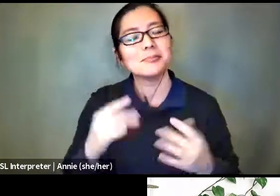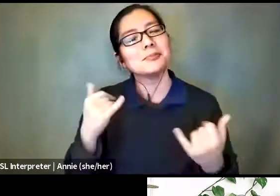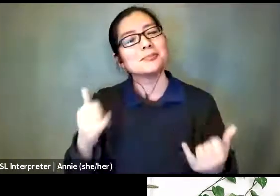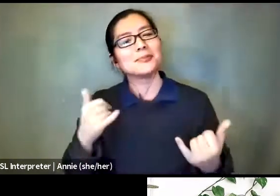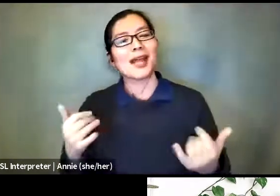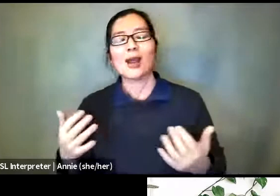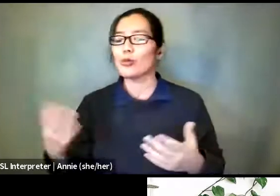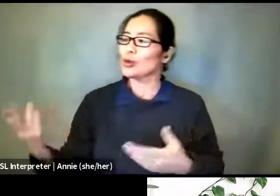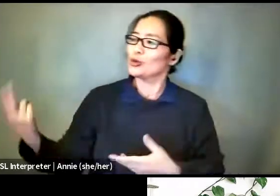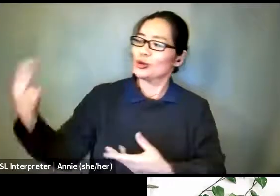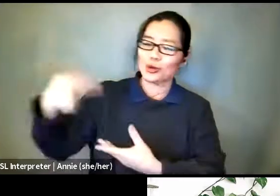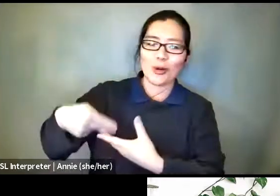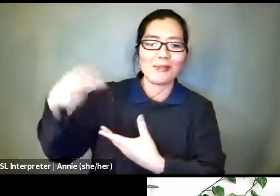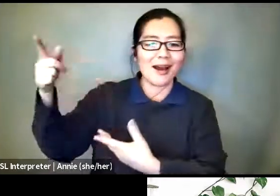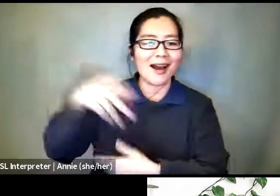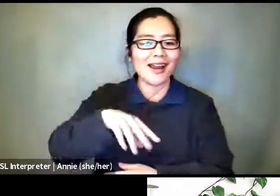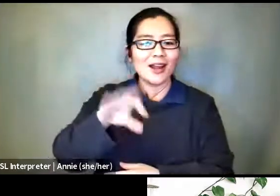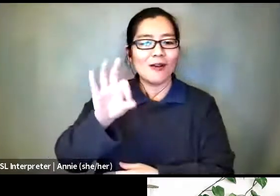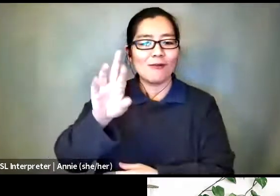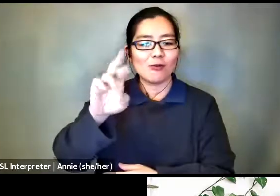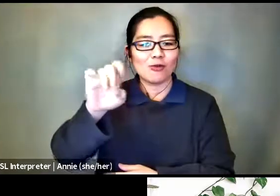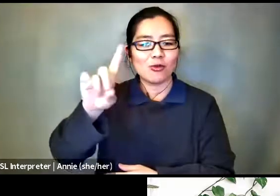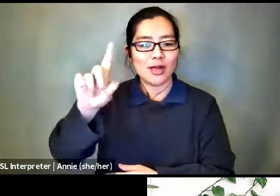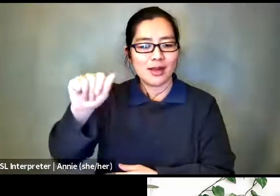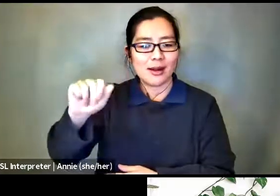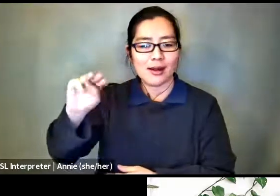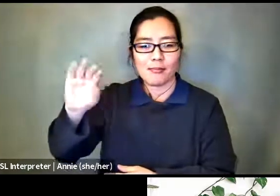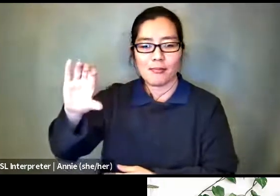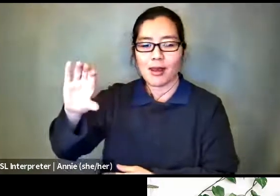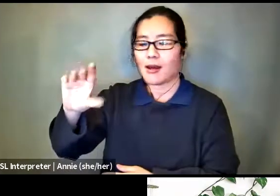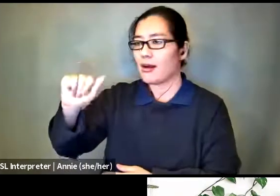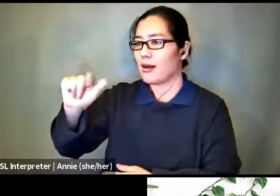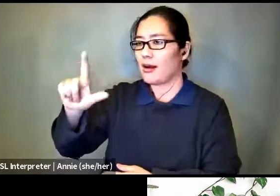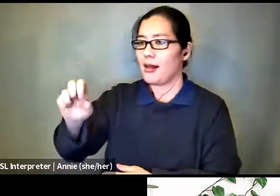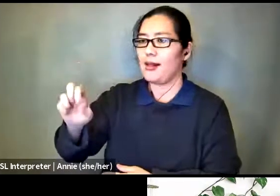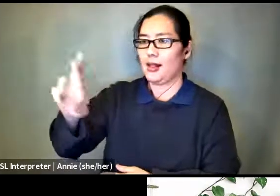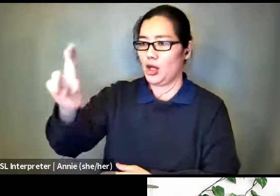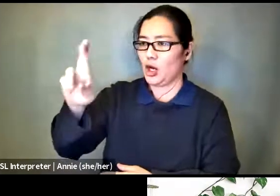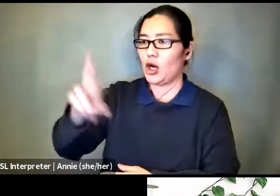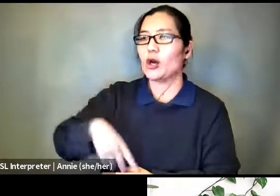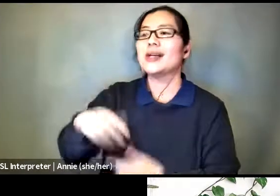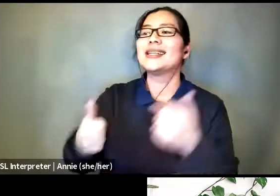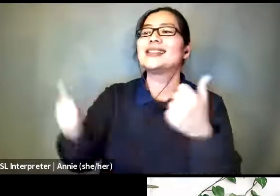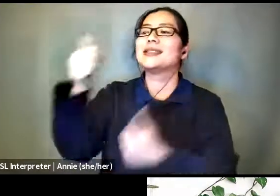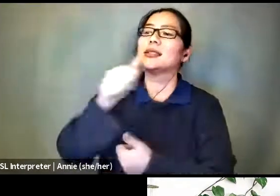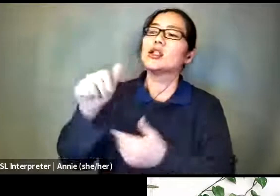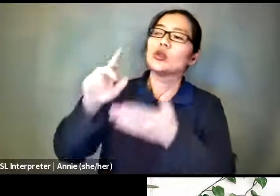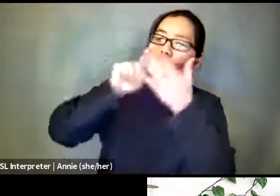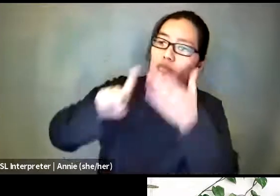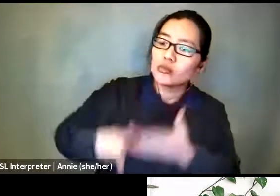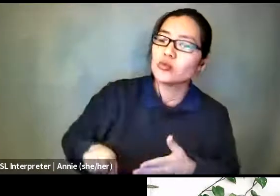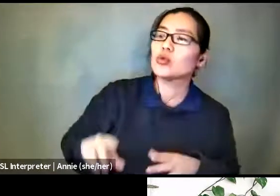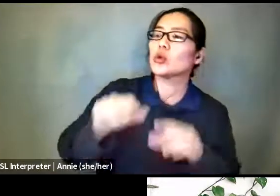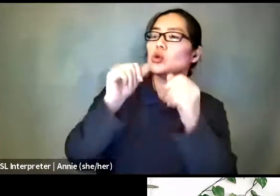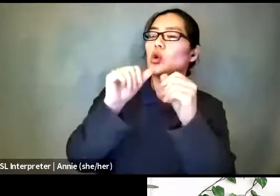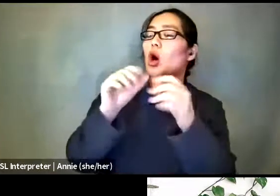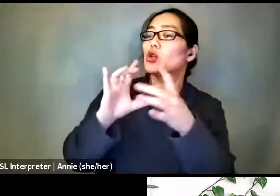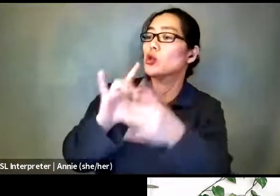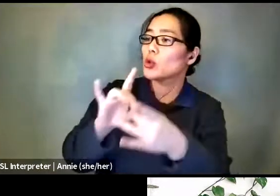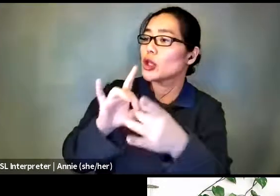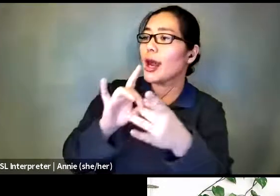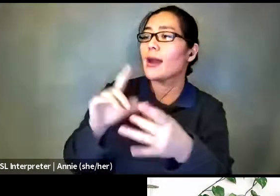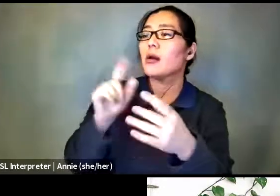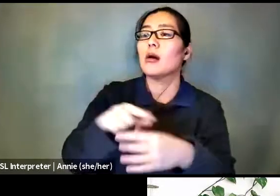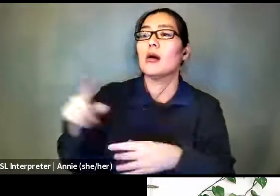Frieda McAlear, Senior Research Associate at Kapor Center, and we're going to be talking about designing for intersectional